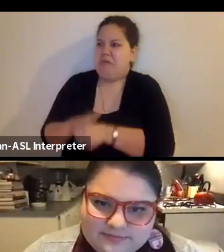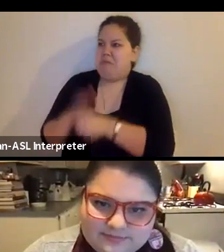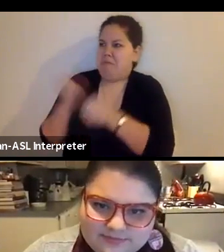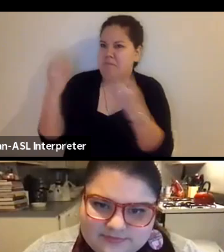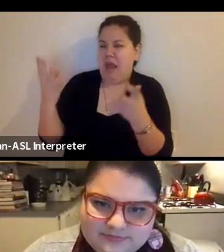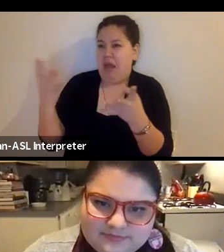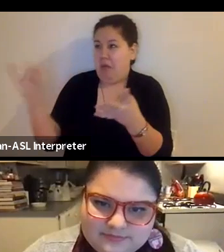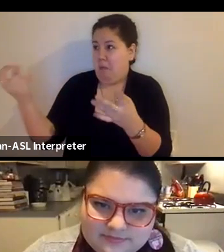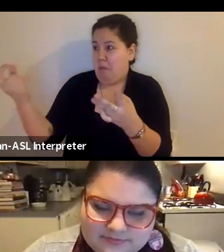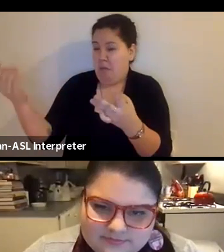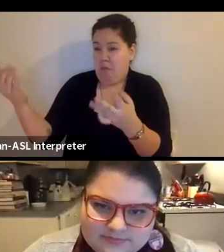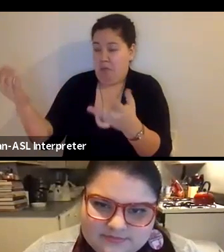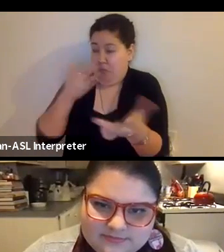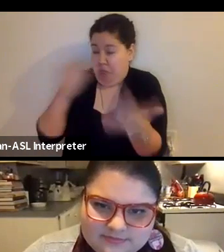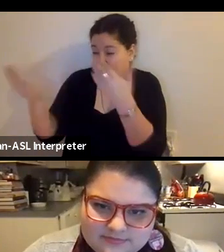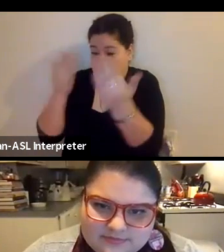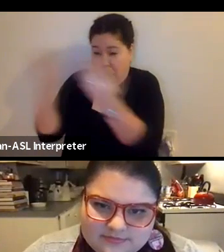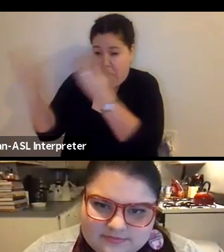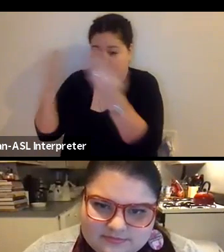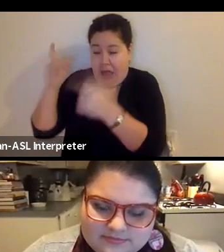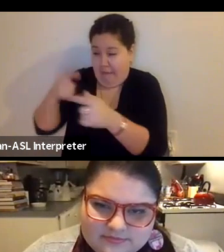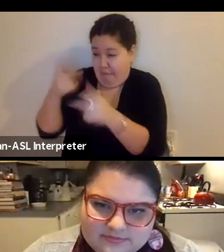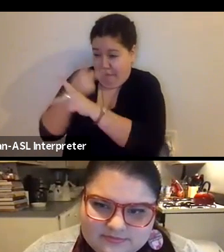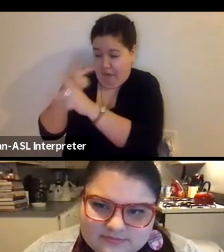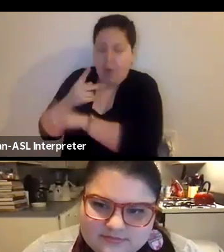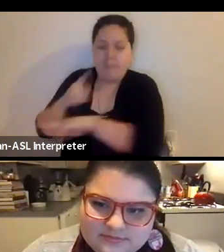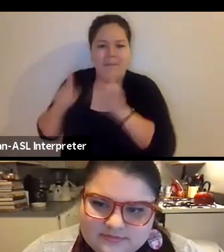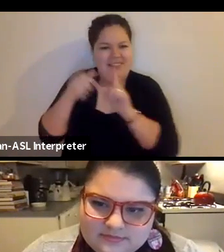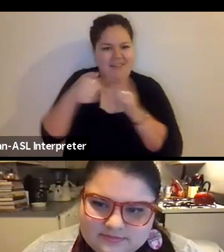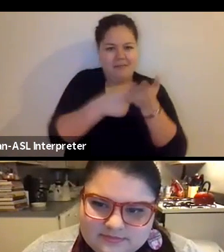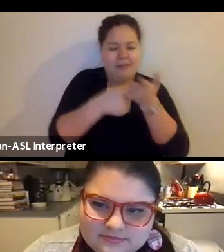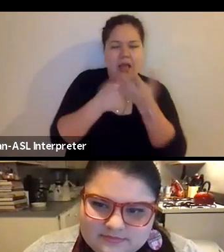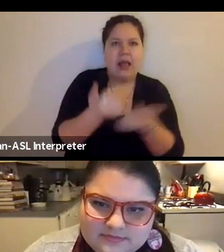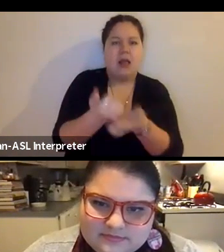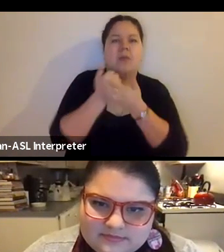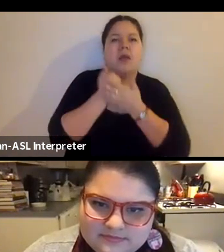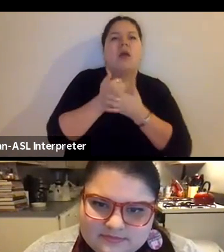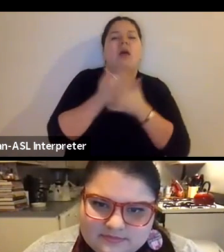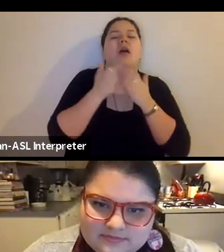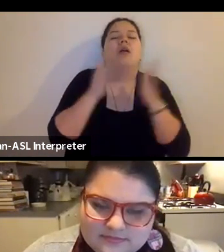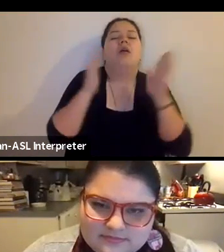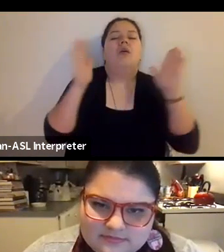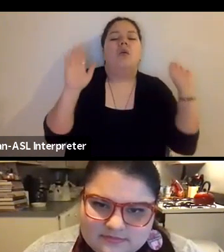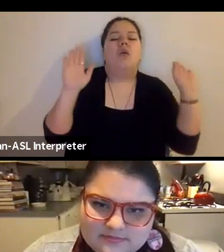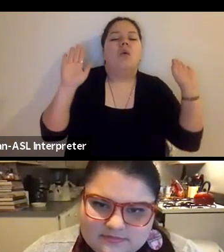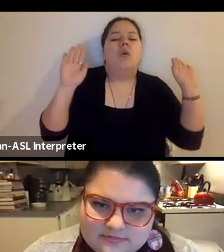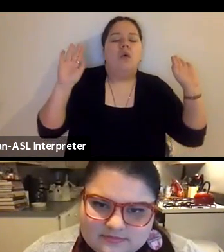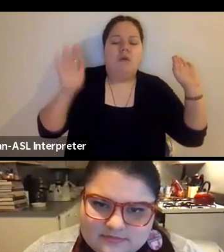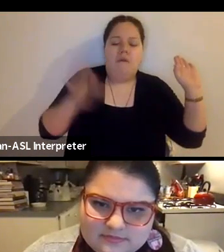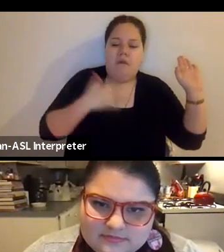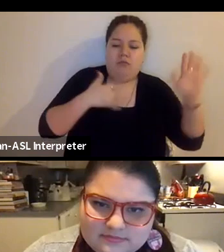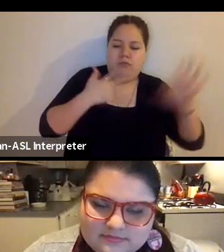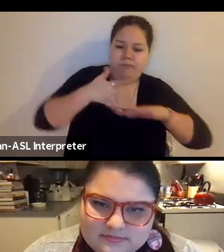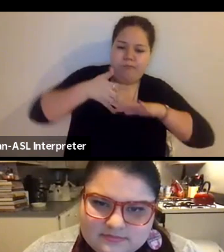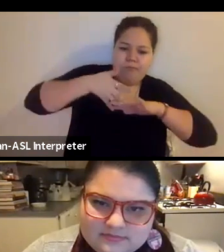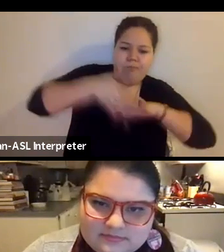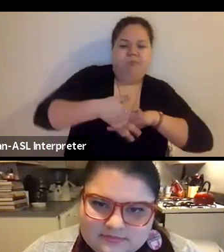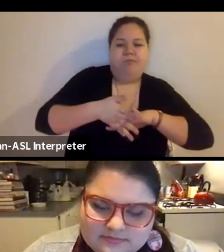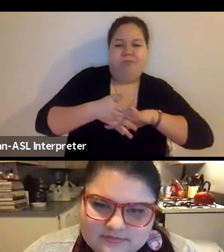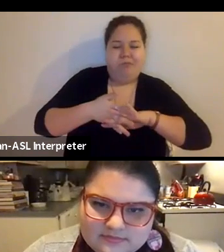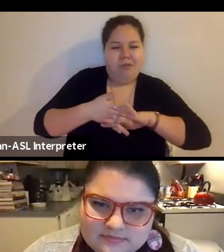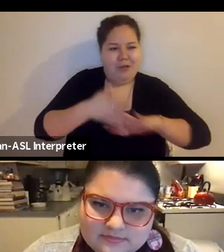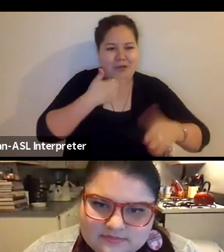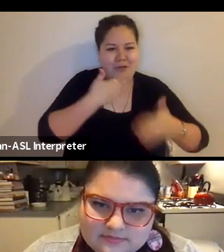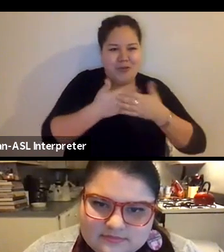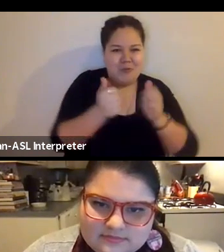feel like this conversation has helped me open up a little bit and also feeling more integrated with